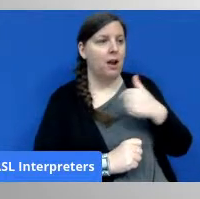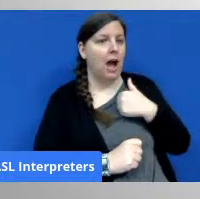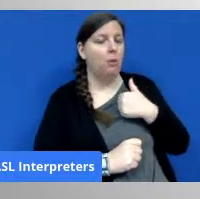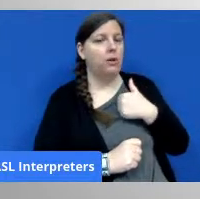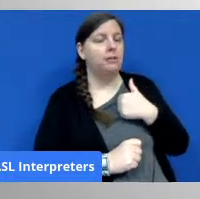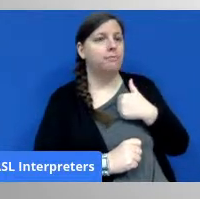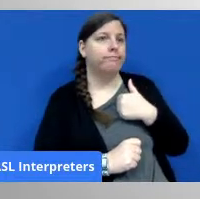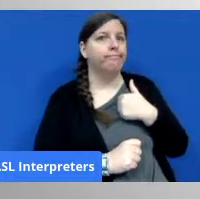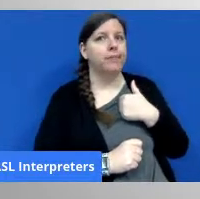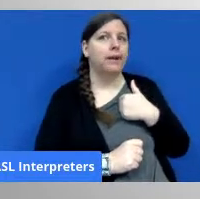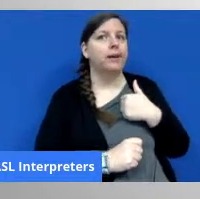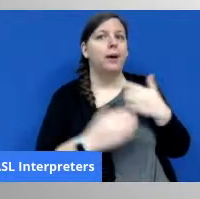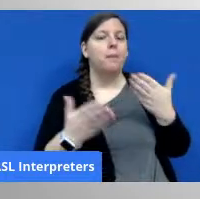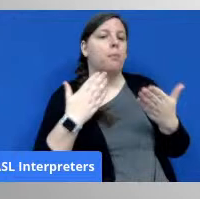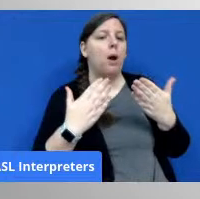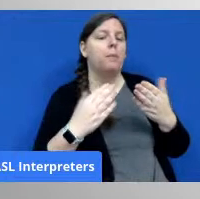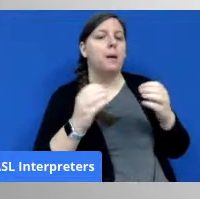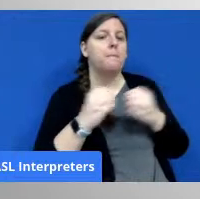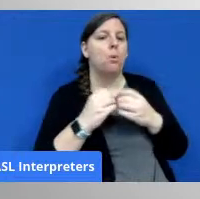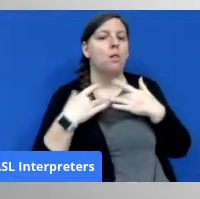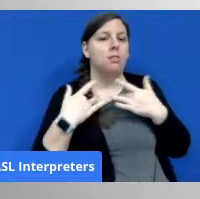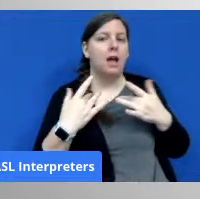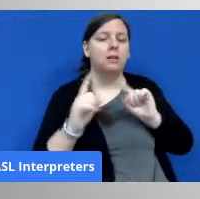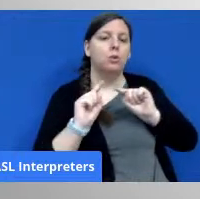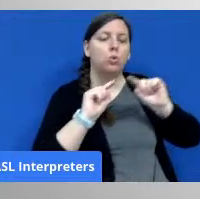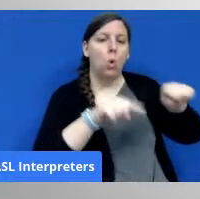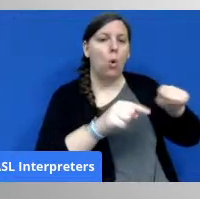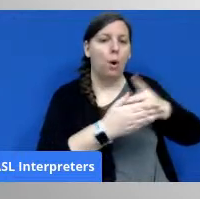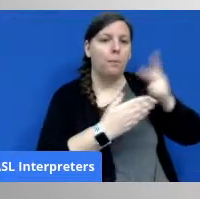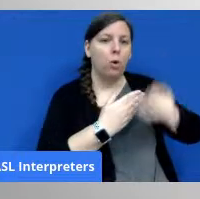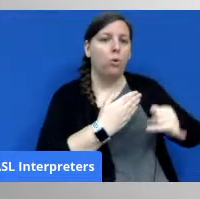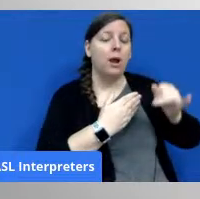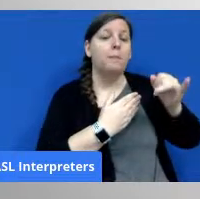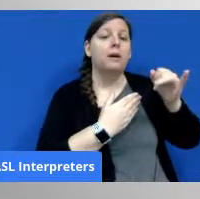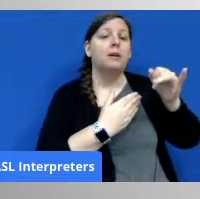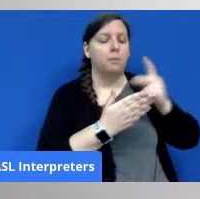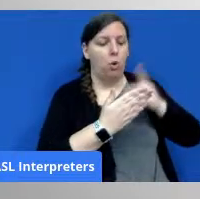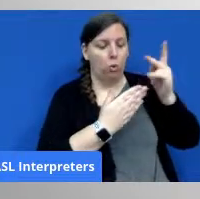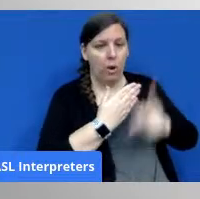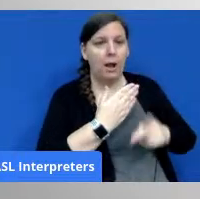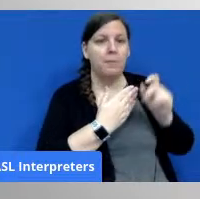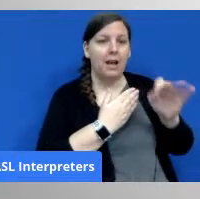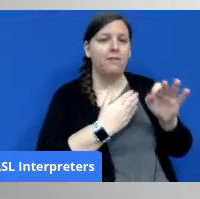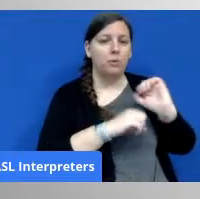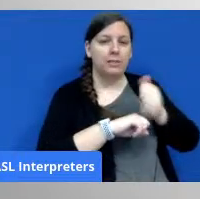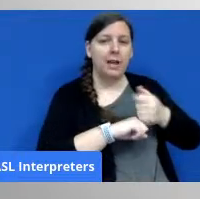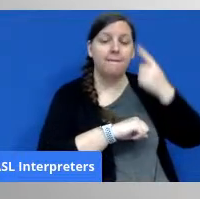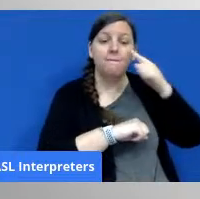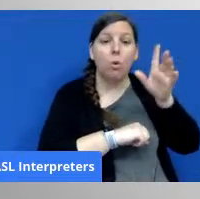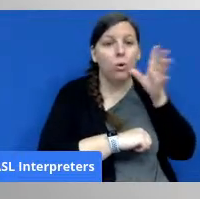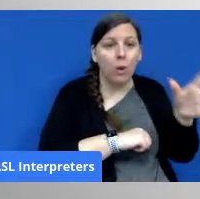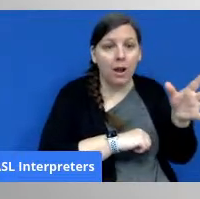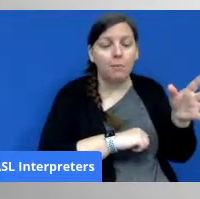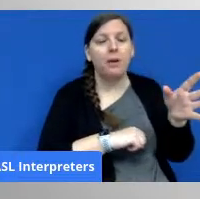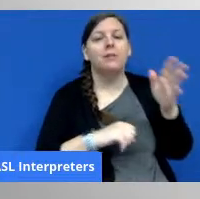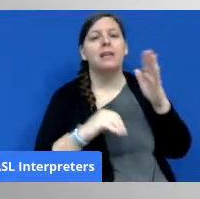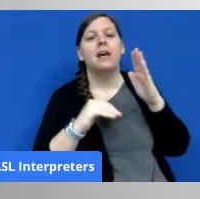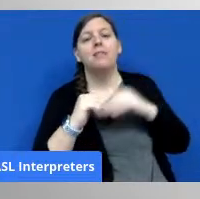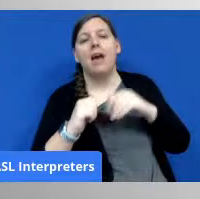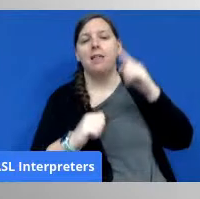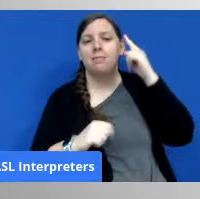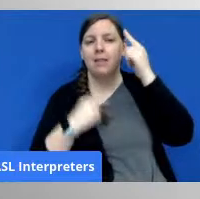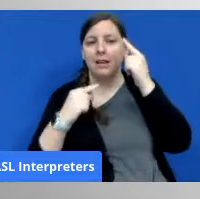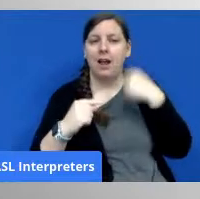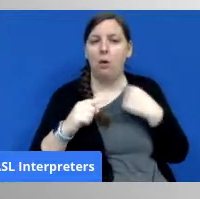sort of geared for grandparents and kids than thinking I was going to something with some 25-year-olds with their kids. And